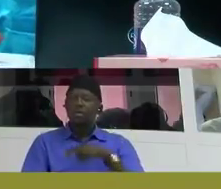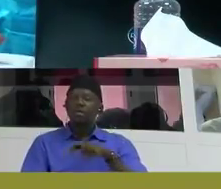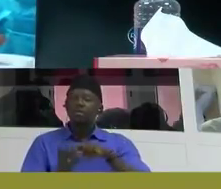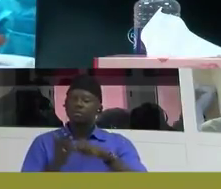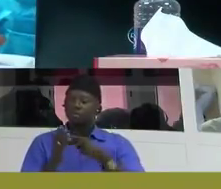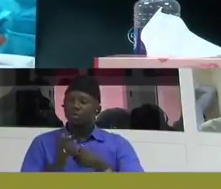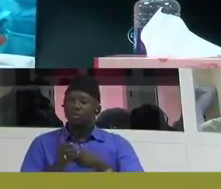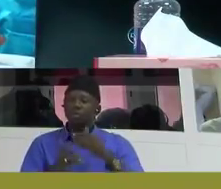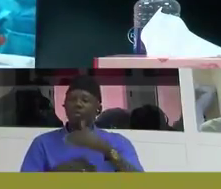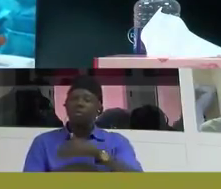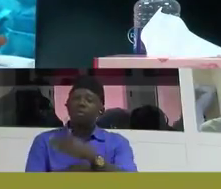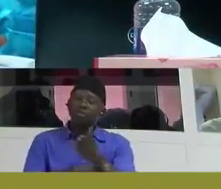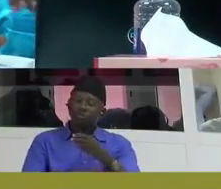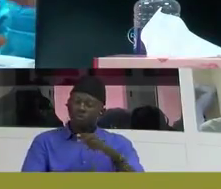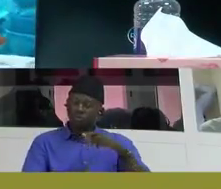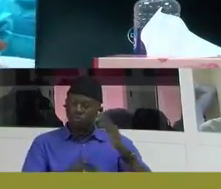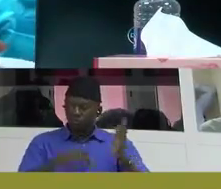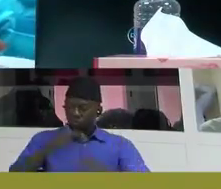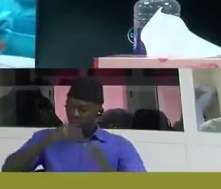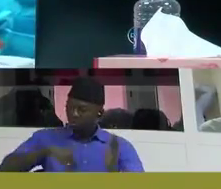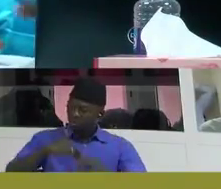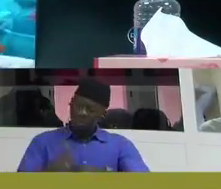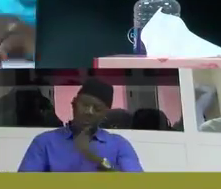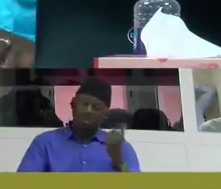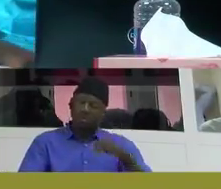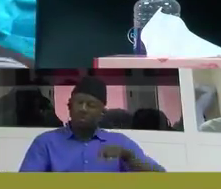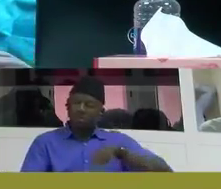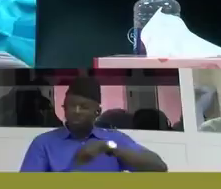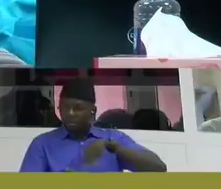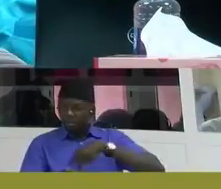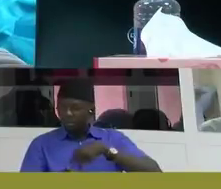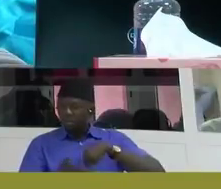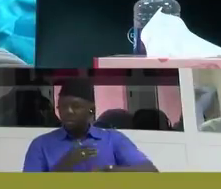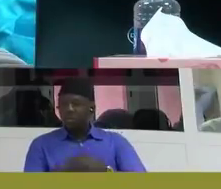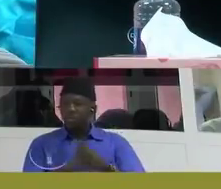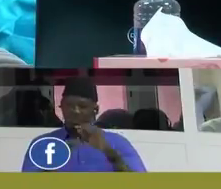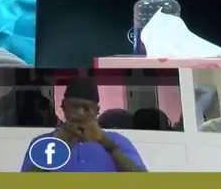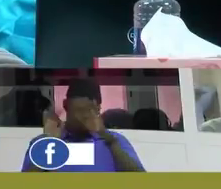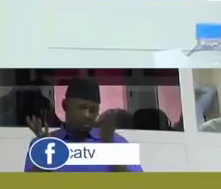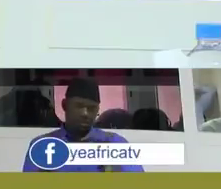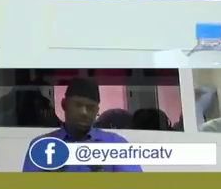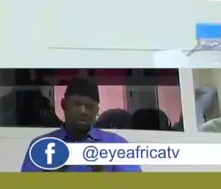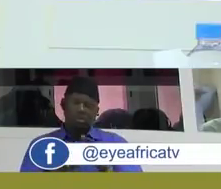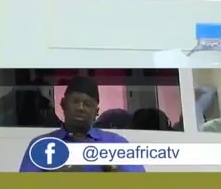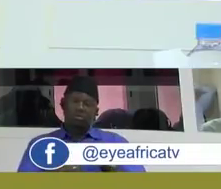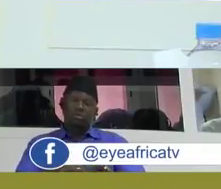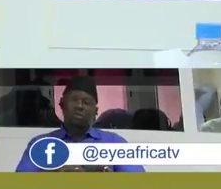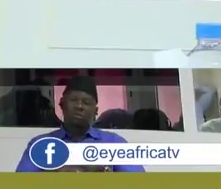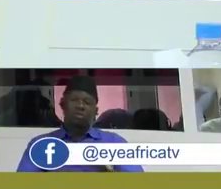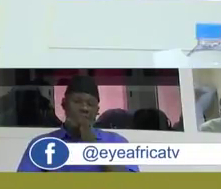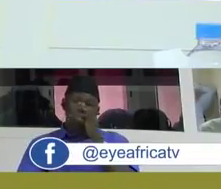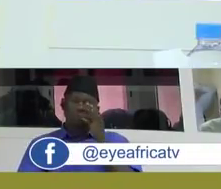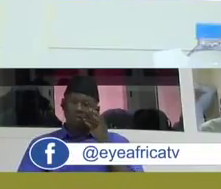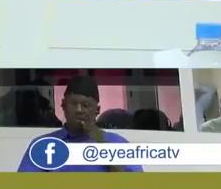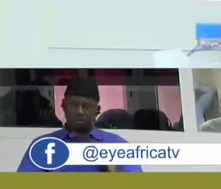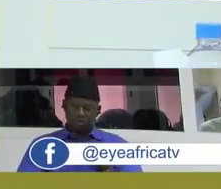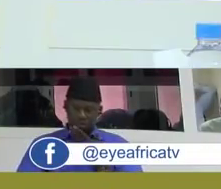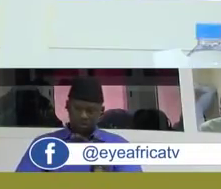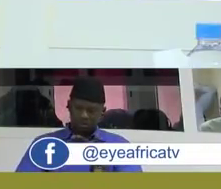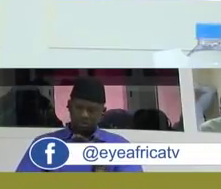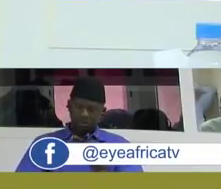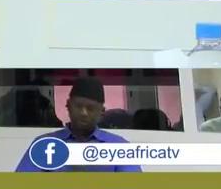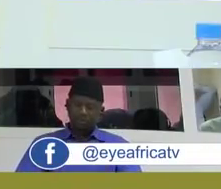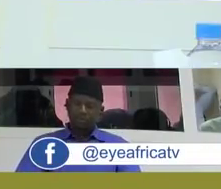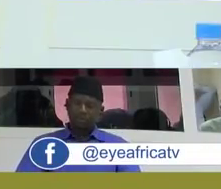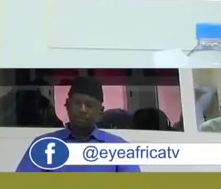drumming and dancing in public during Ramadan. As I said,